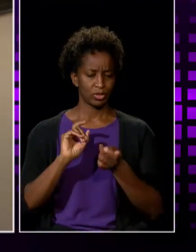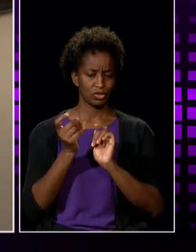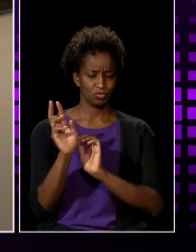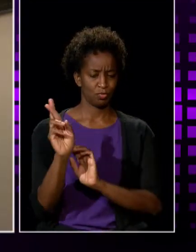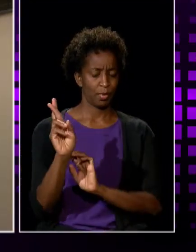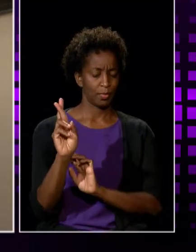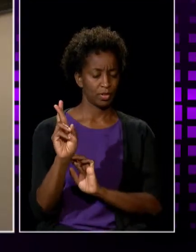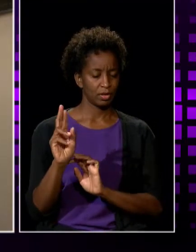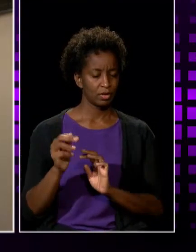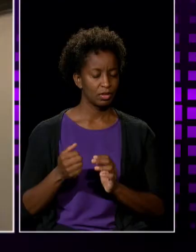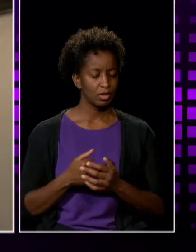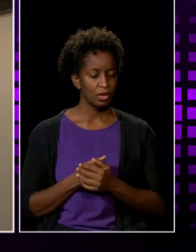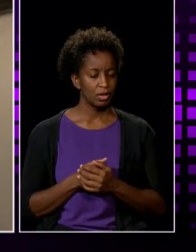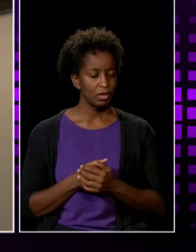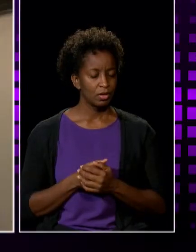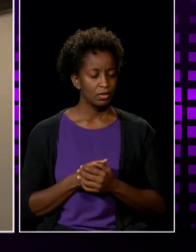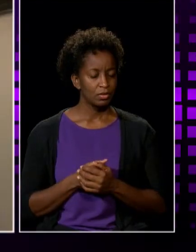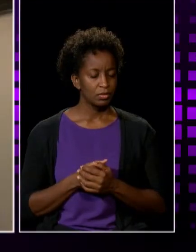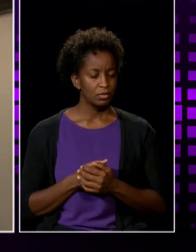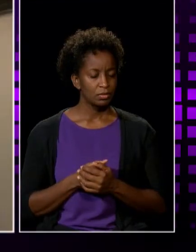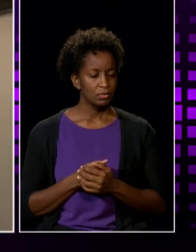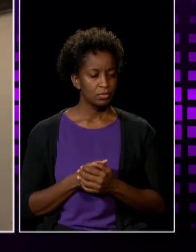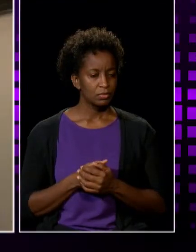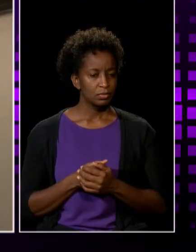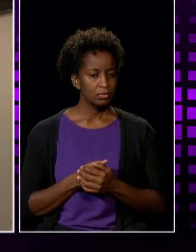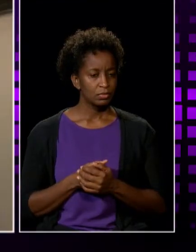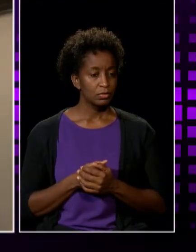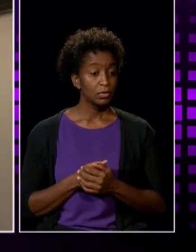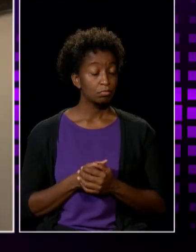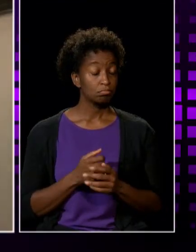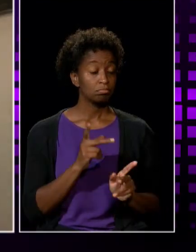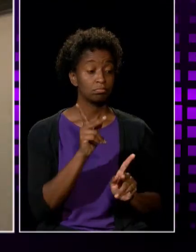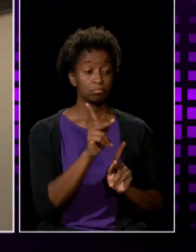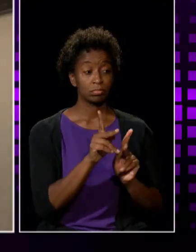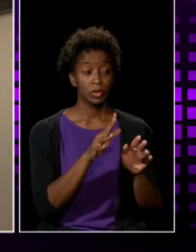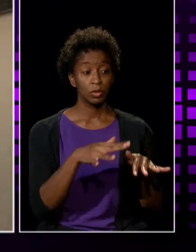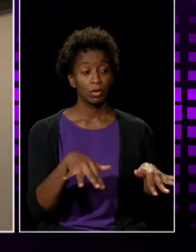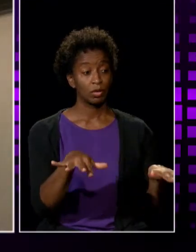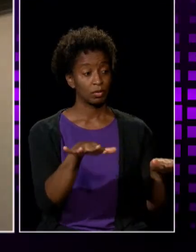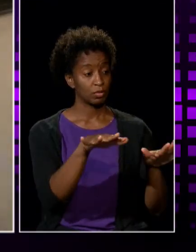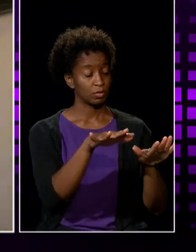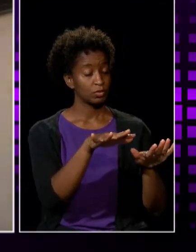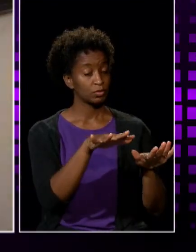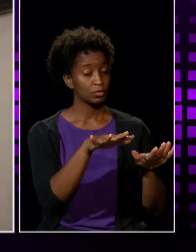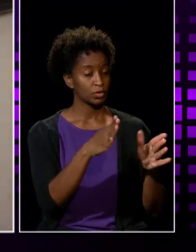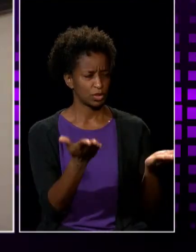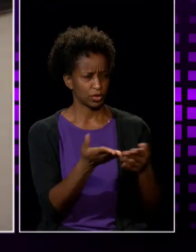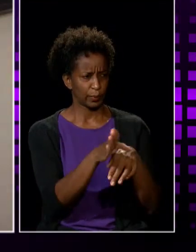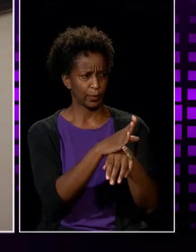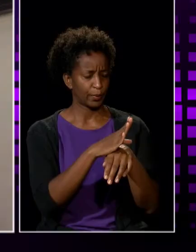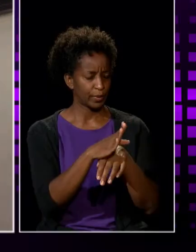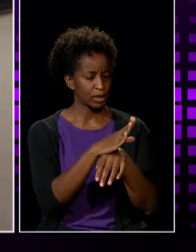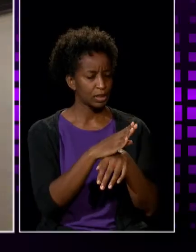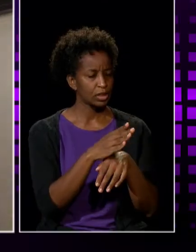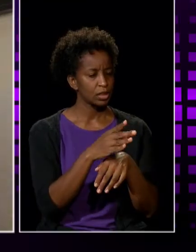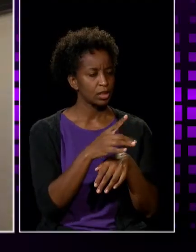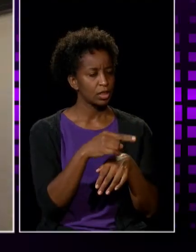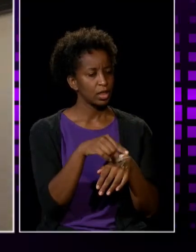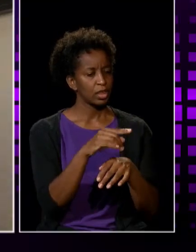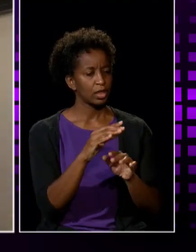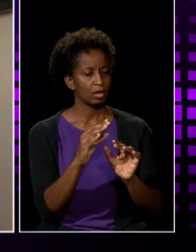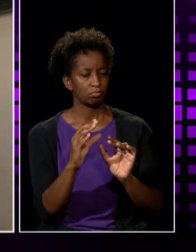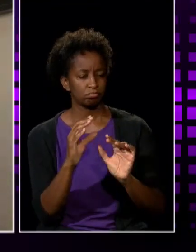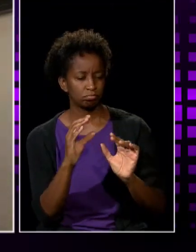public is seeing the effects of it already. Already the conversation is changing.